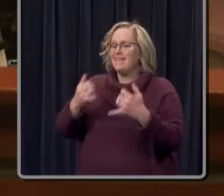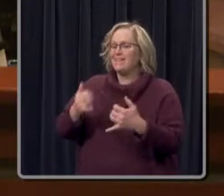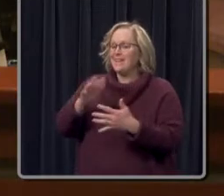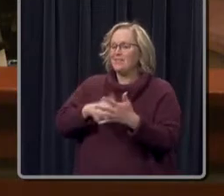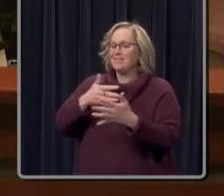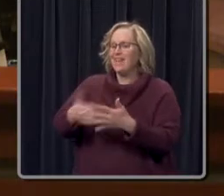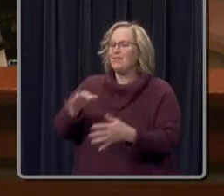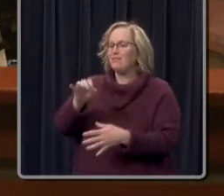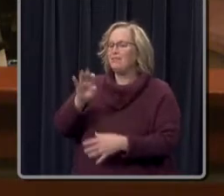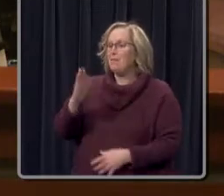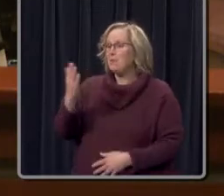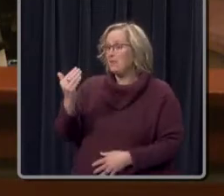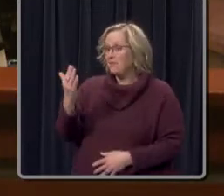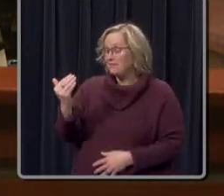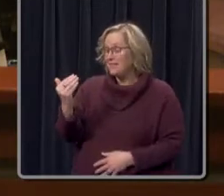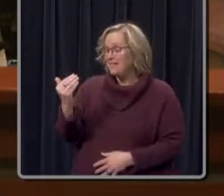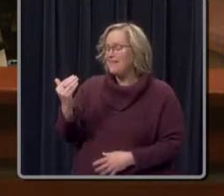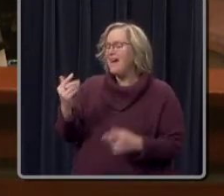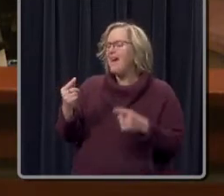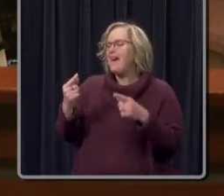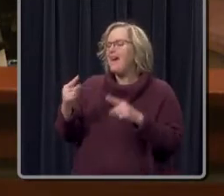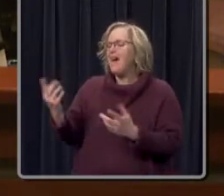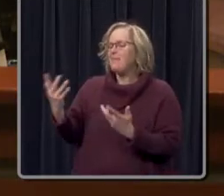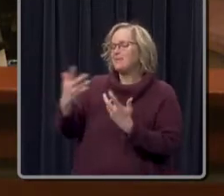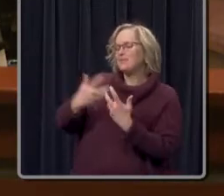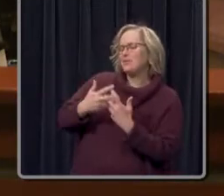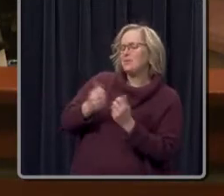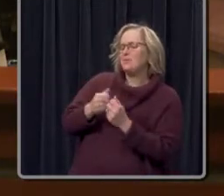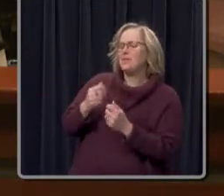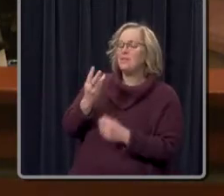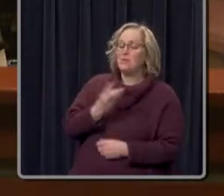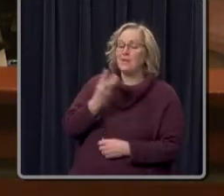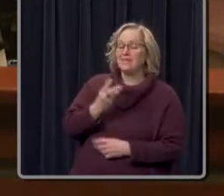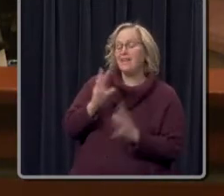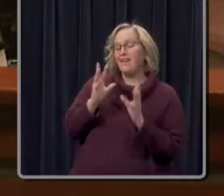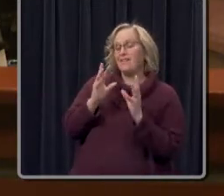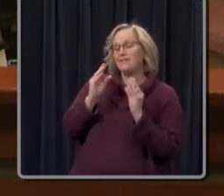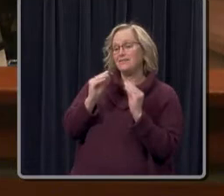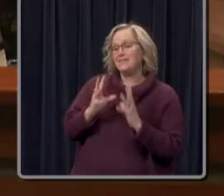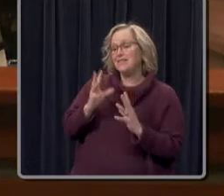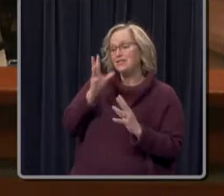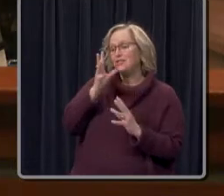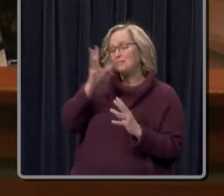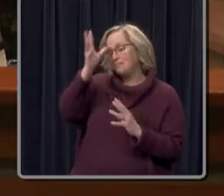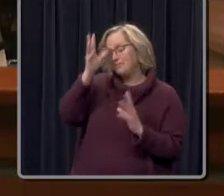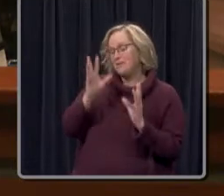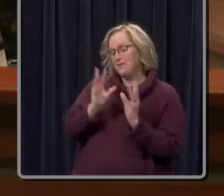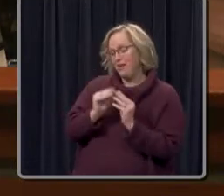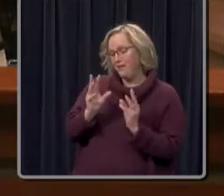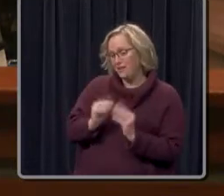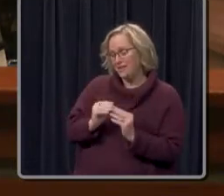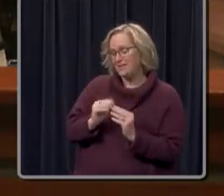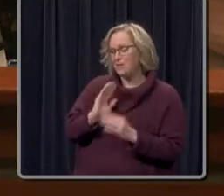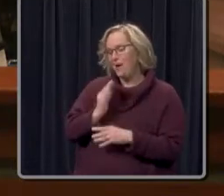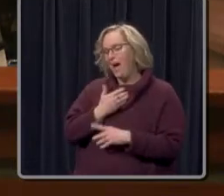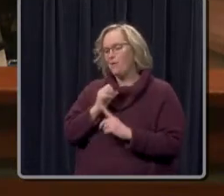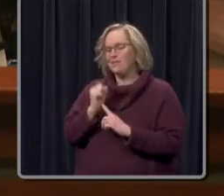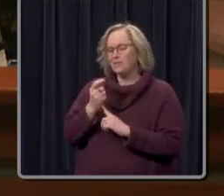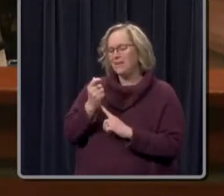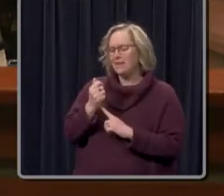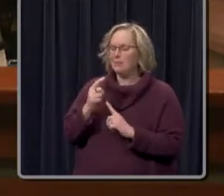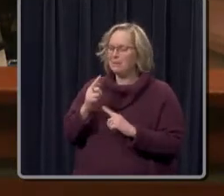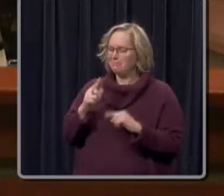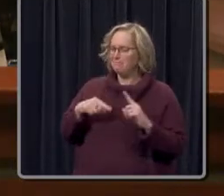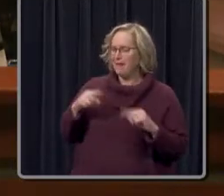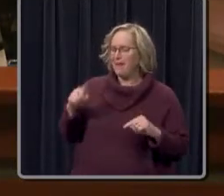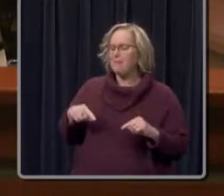15th. That happens to coincide with the Wednesday of conferences. So our situation maybe is a little dynamic, but just want you